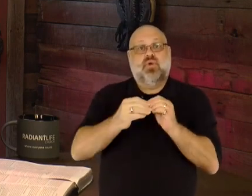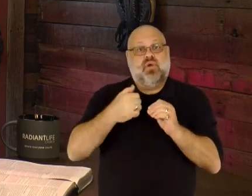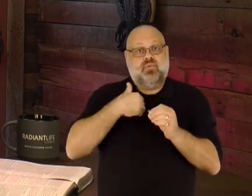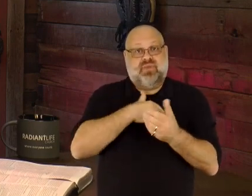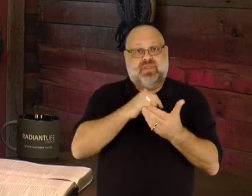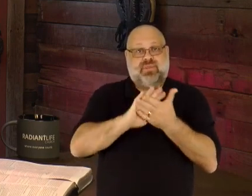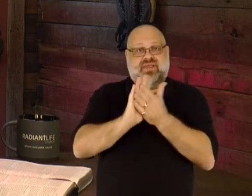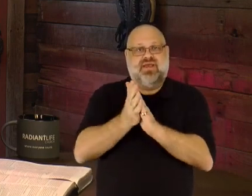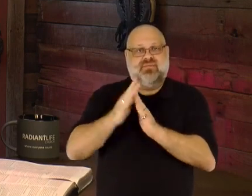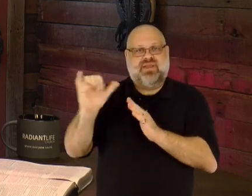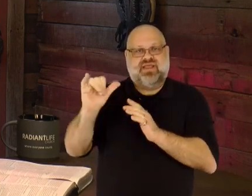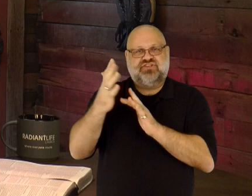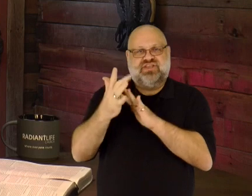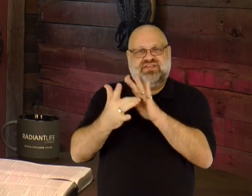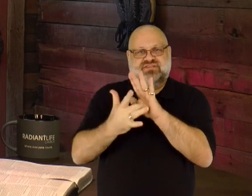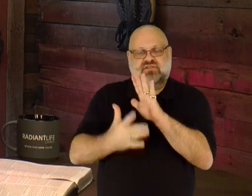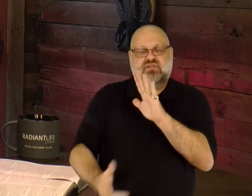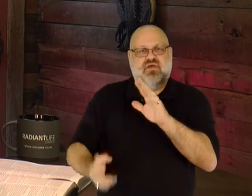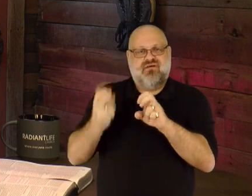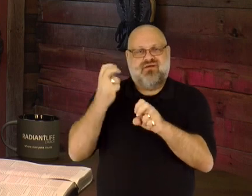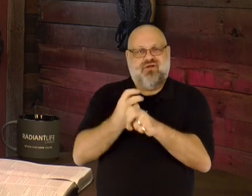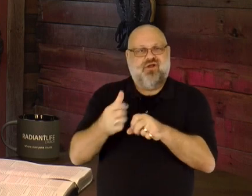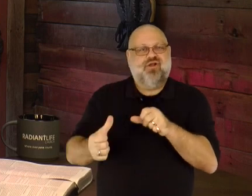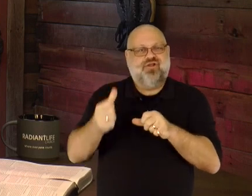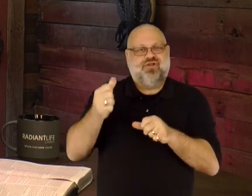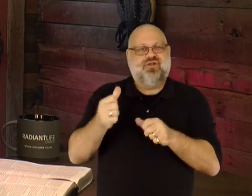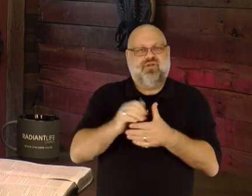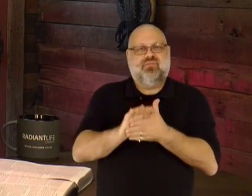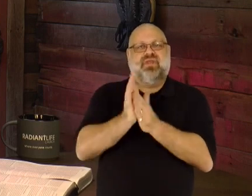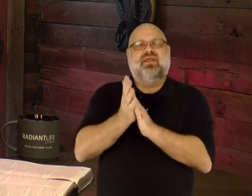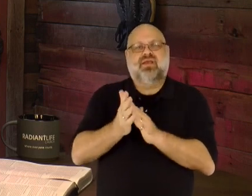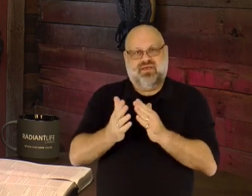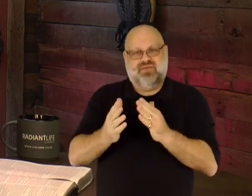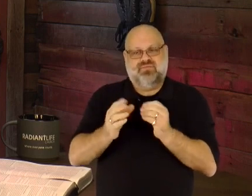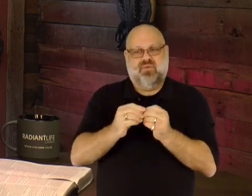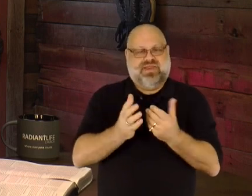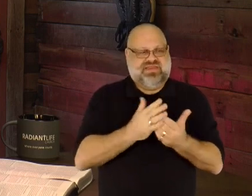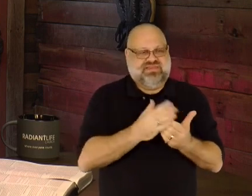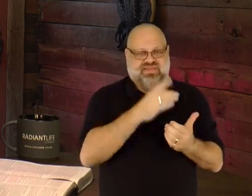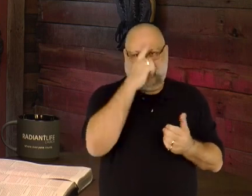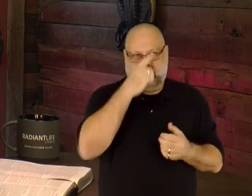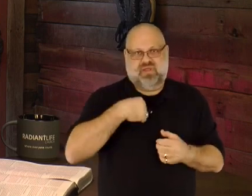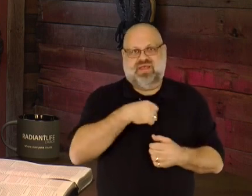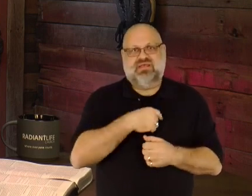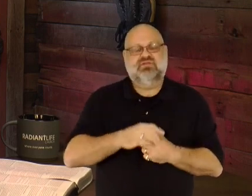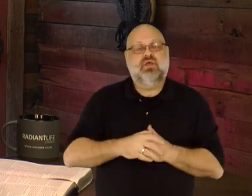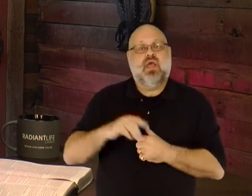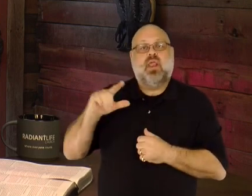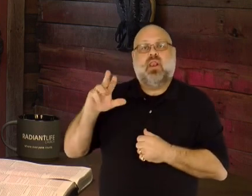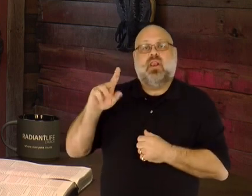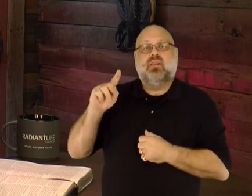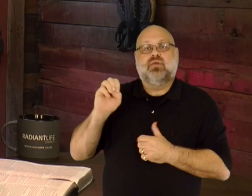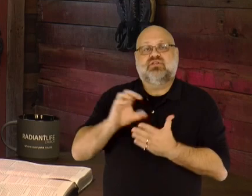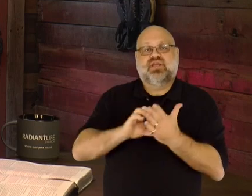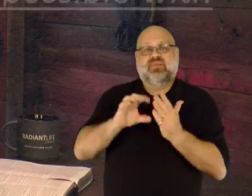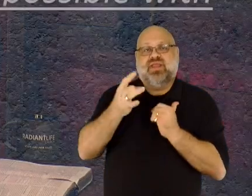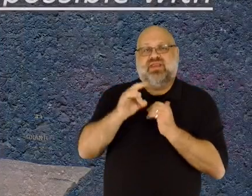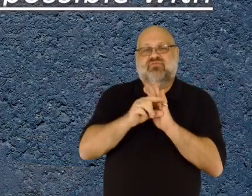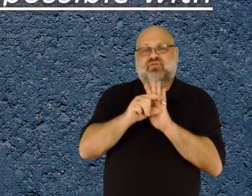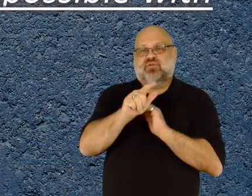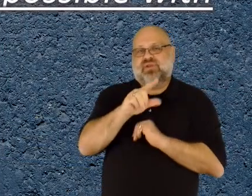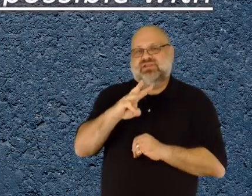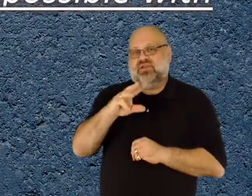Jesus, the more difficult becomes like a walk in the park for us. In Luke 18, 26 and 27, we